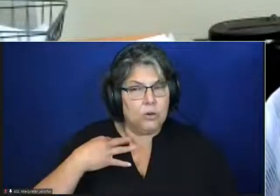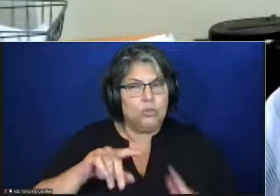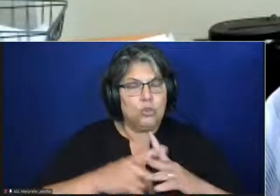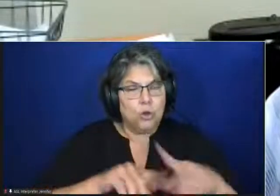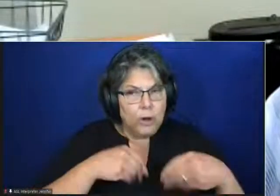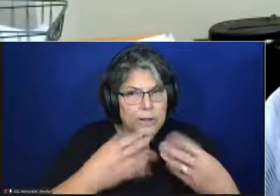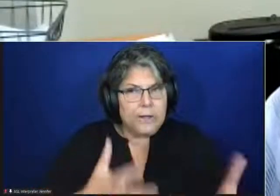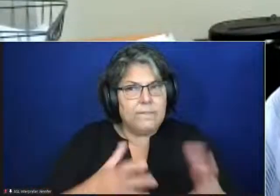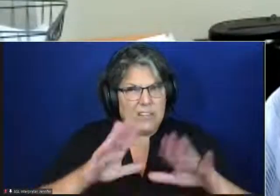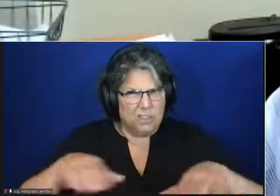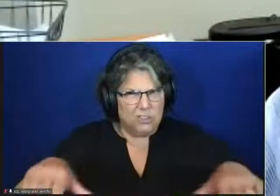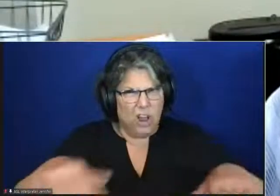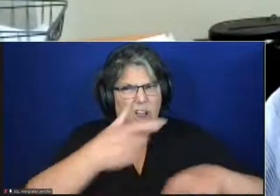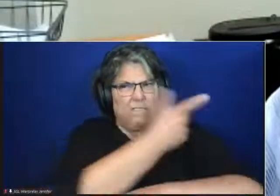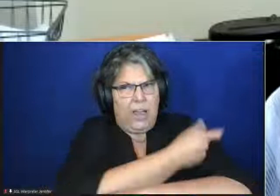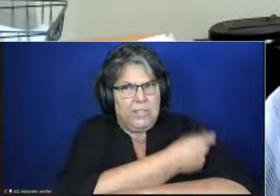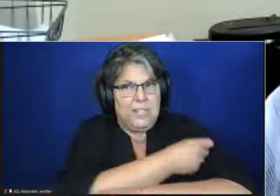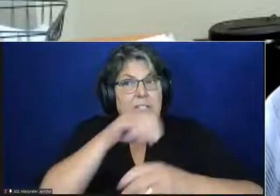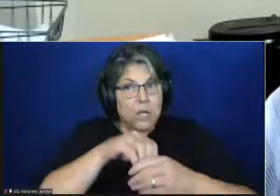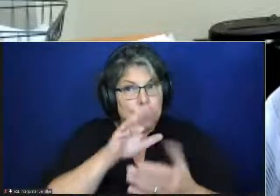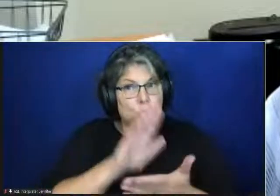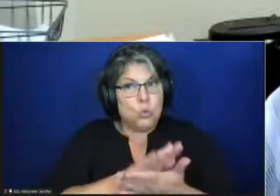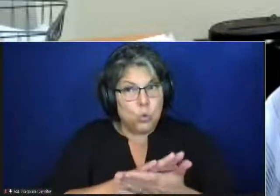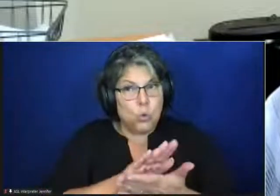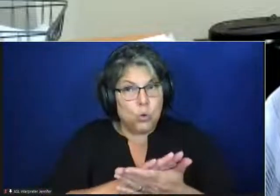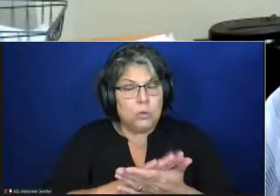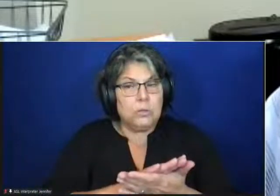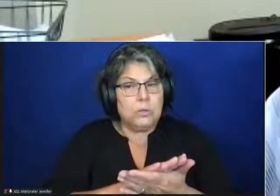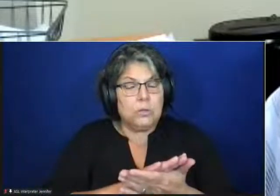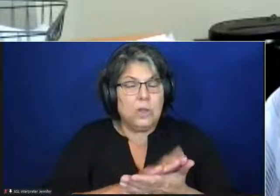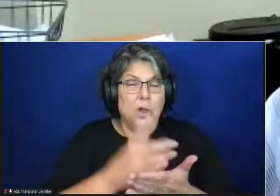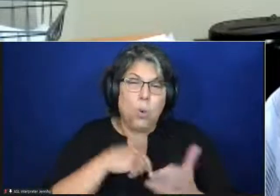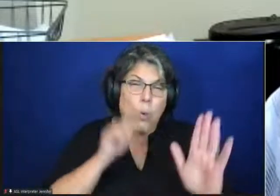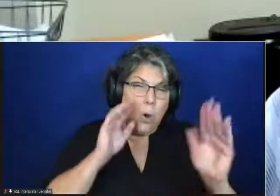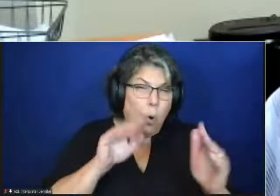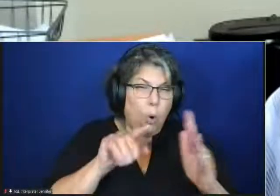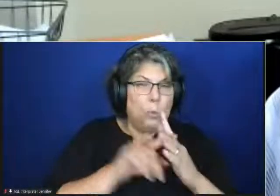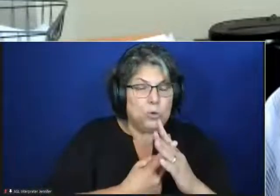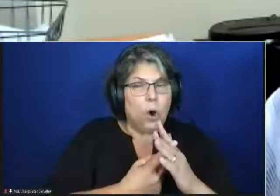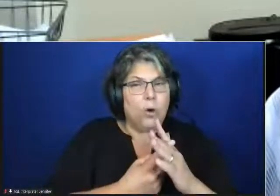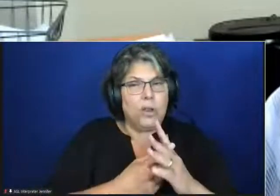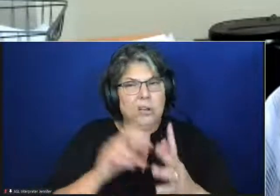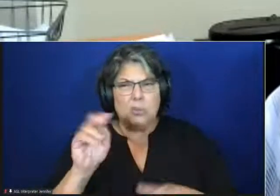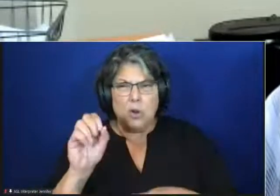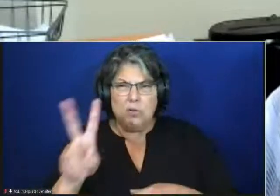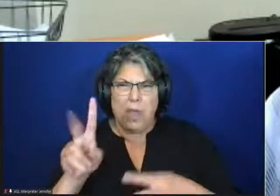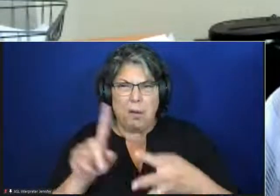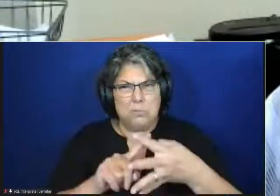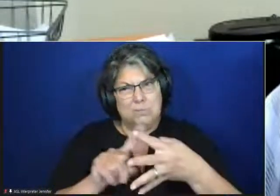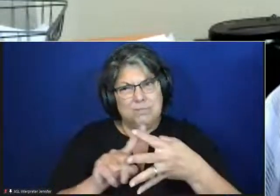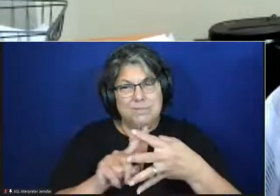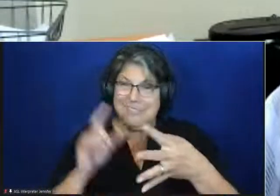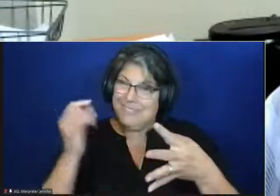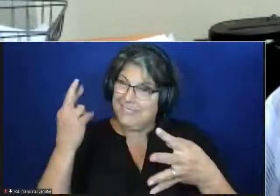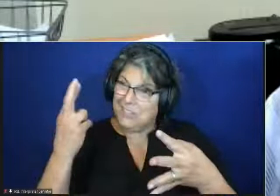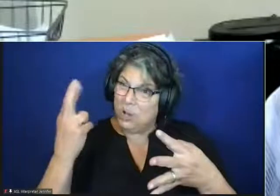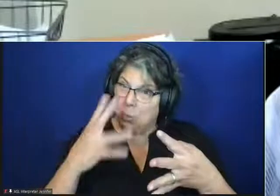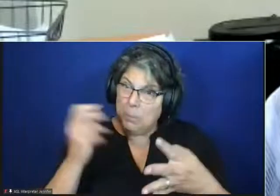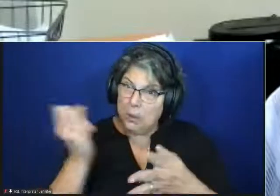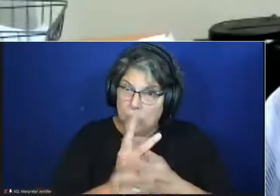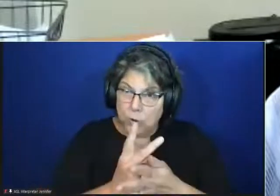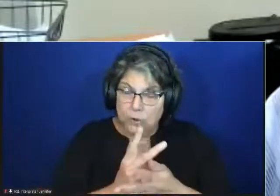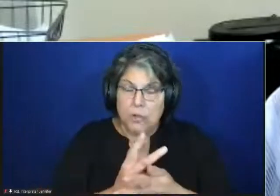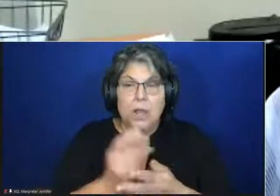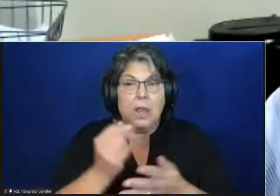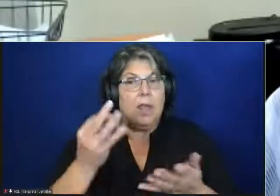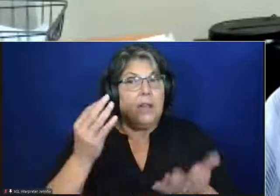childhood vaccines in school events, beginning, we hope, the first week in November, if it is approved by then, and if possible,